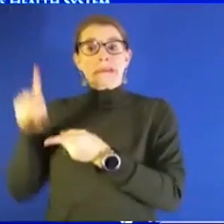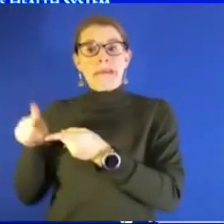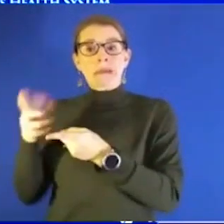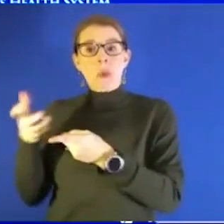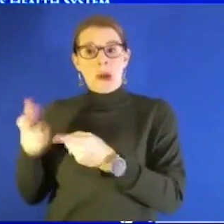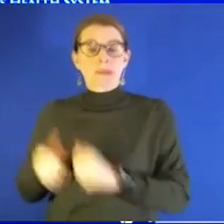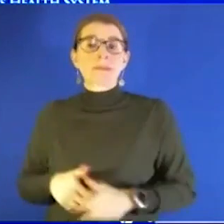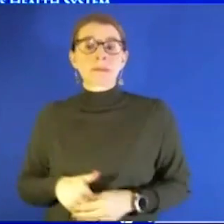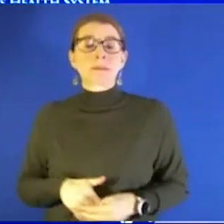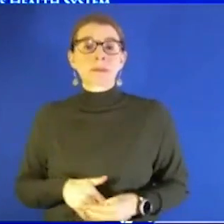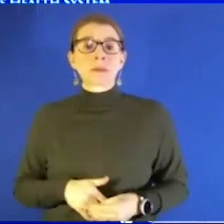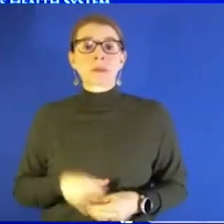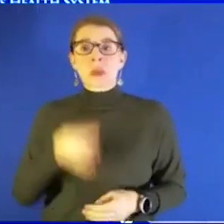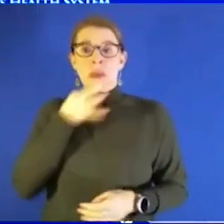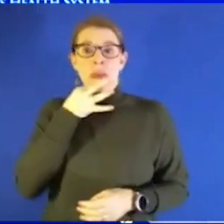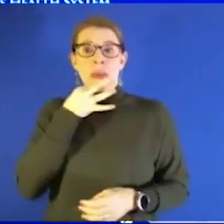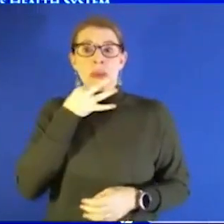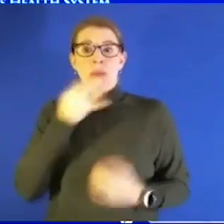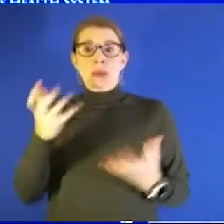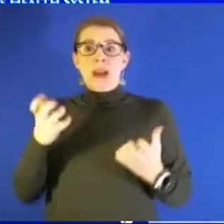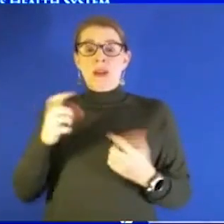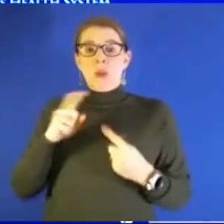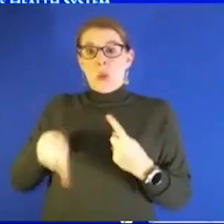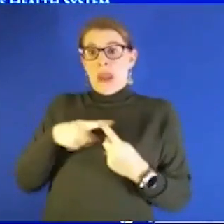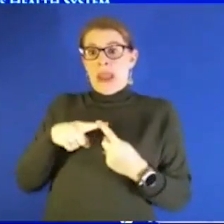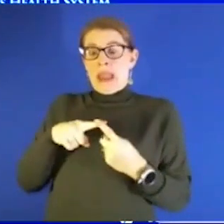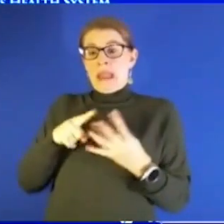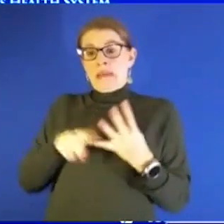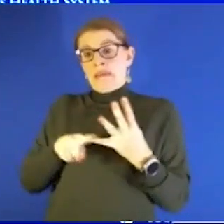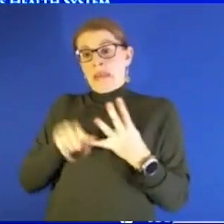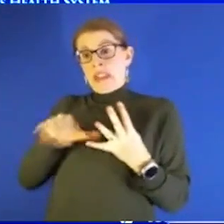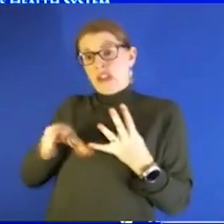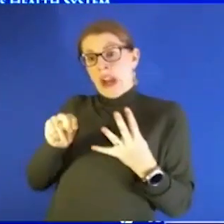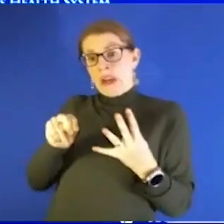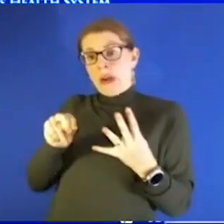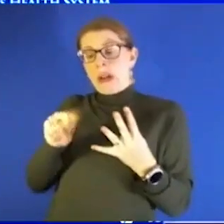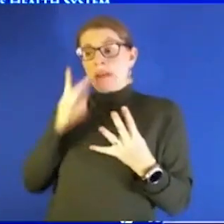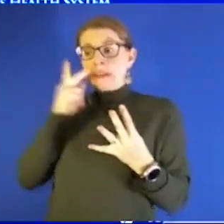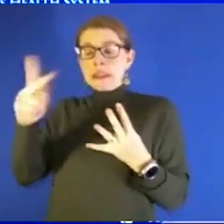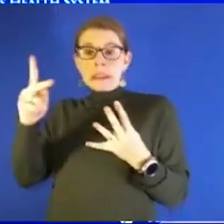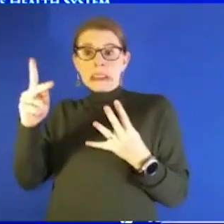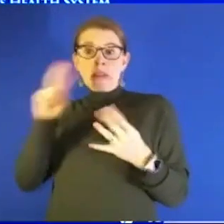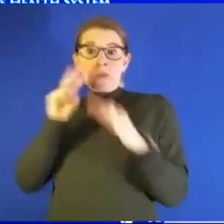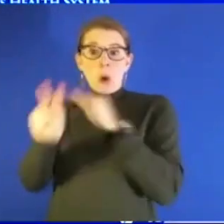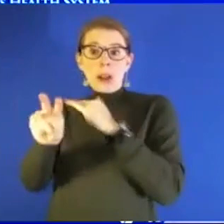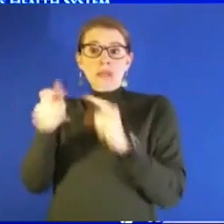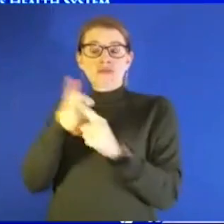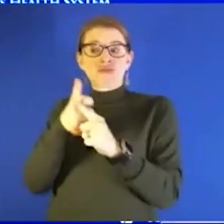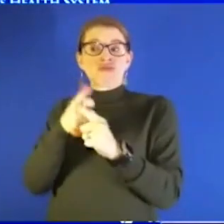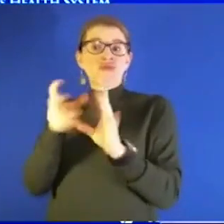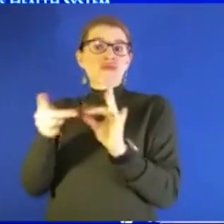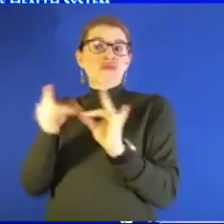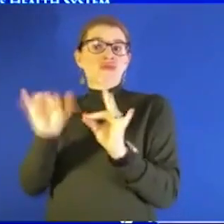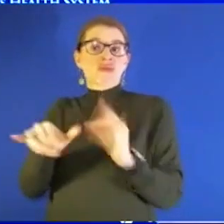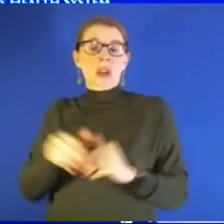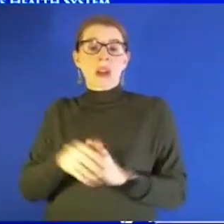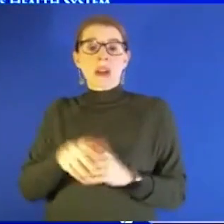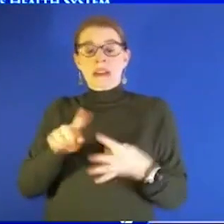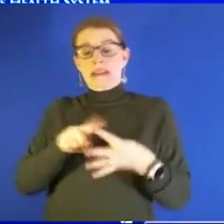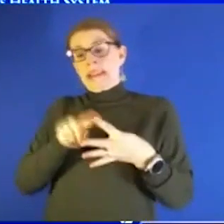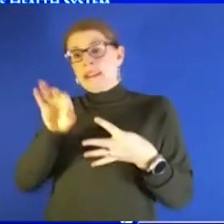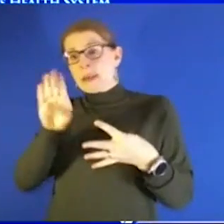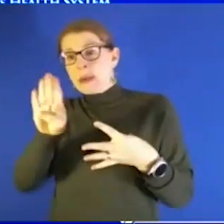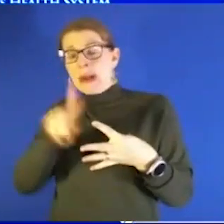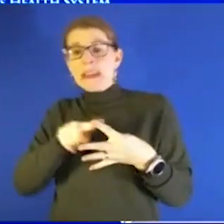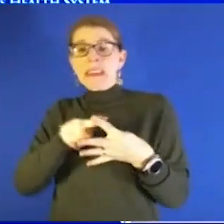coming up soon here, maybe by the end of January. We have seen those forecasts. You just mentioned that, or first week of February. However,